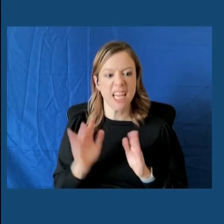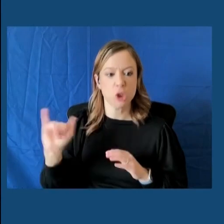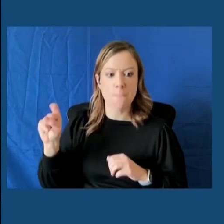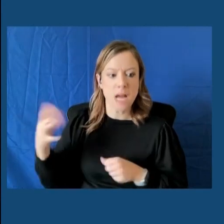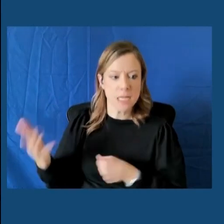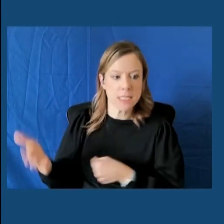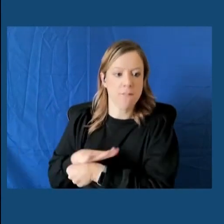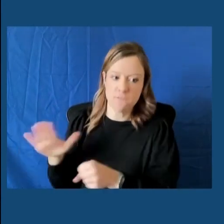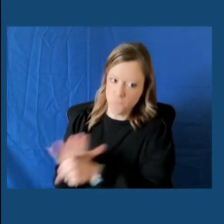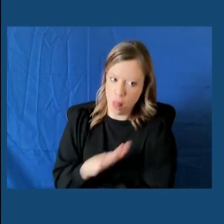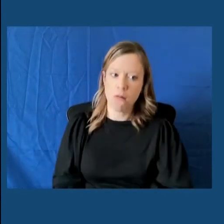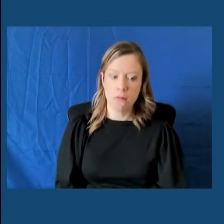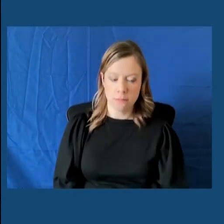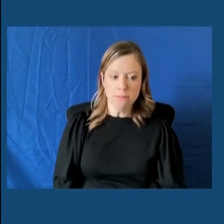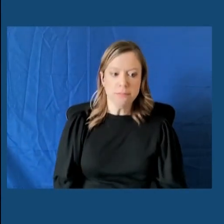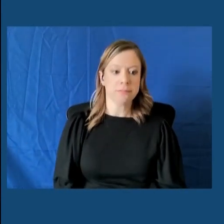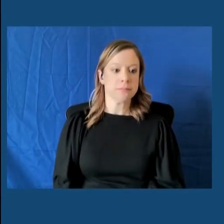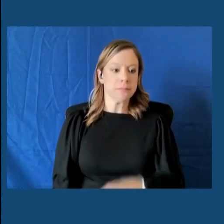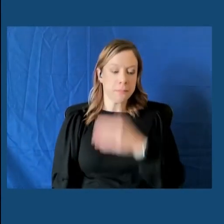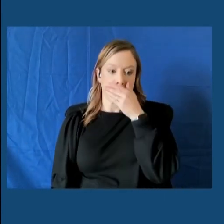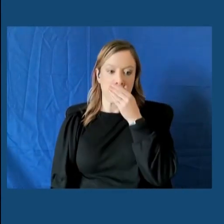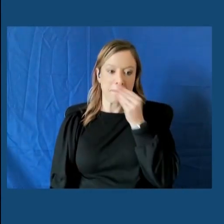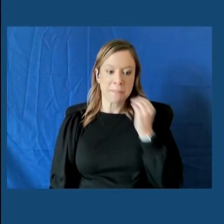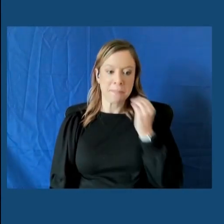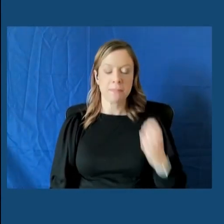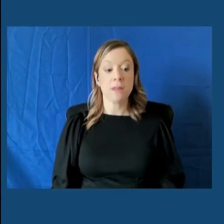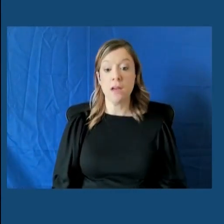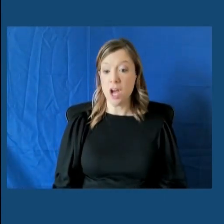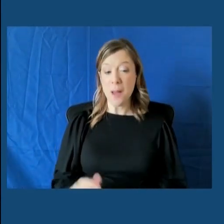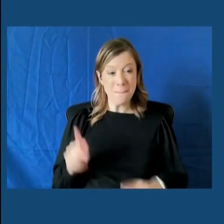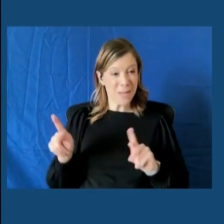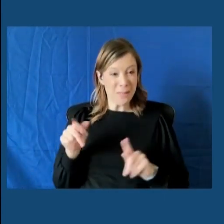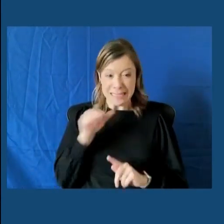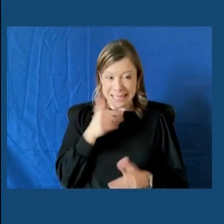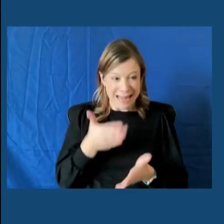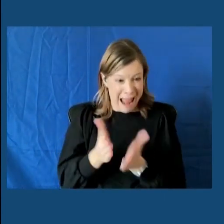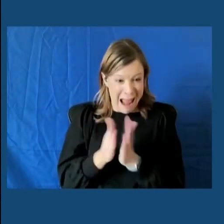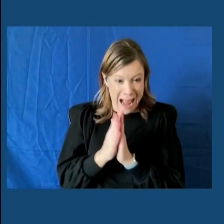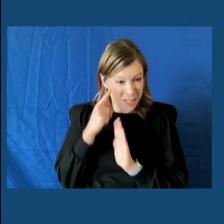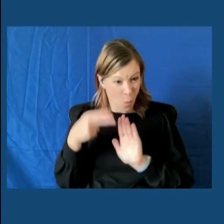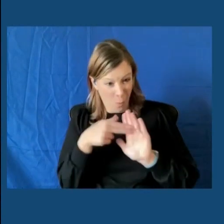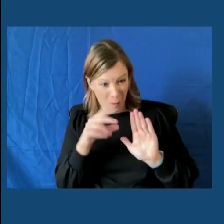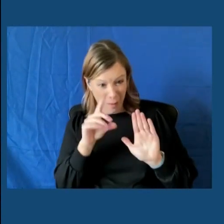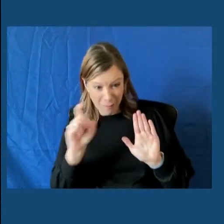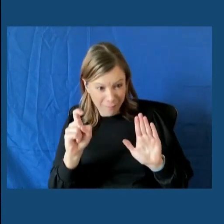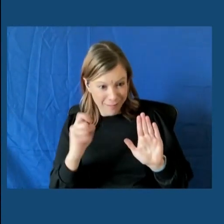no one asked to become a diabetic, and they deserve our care and compassion.